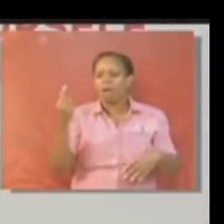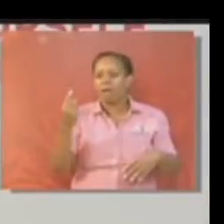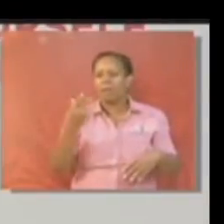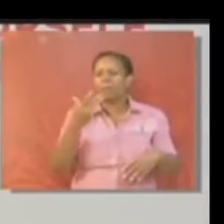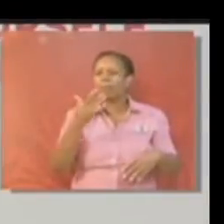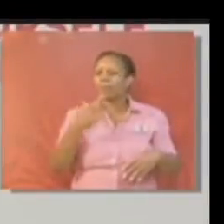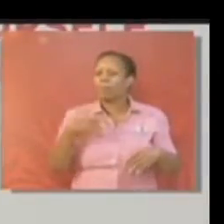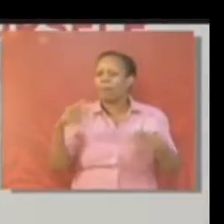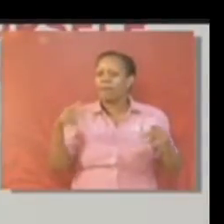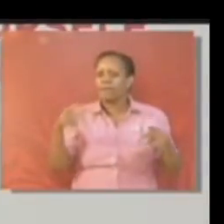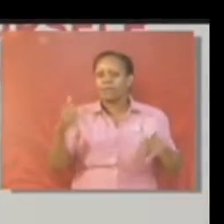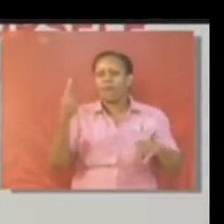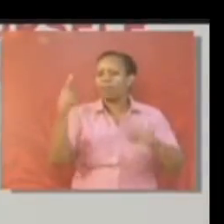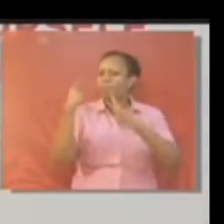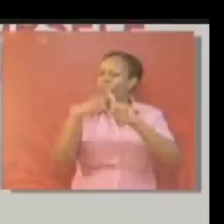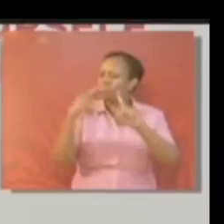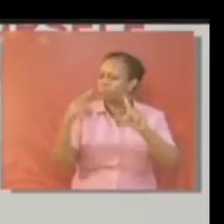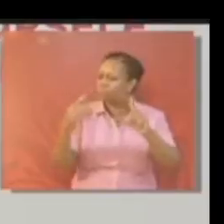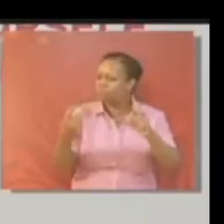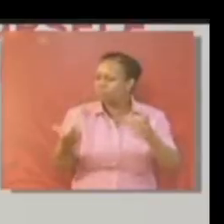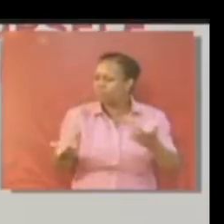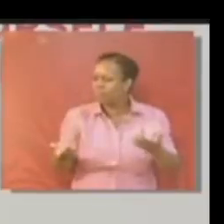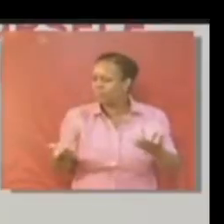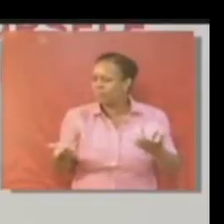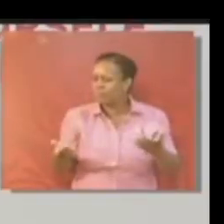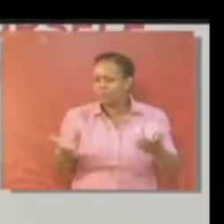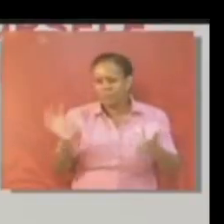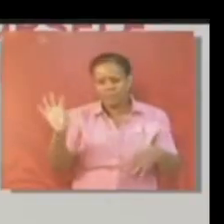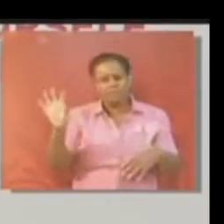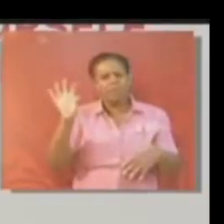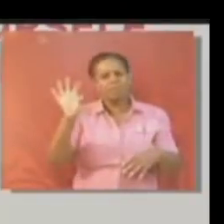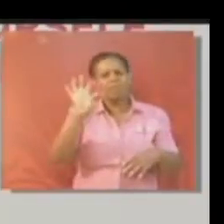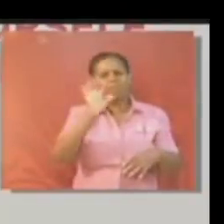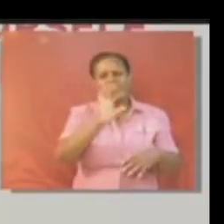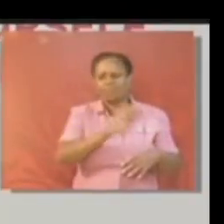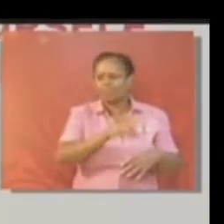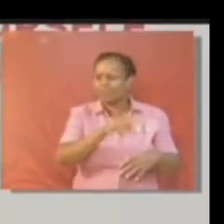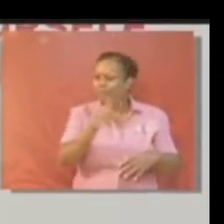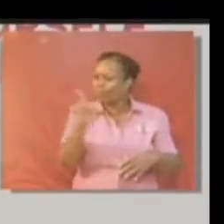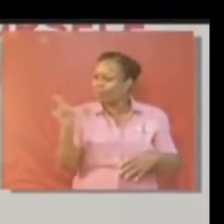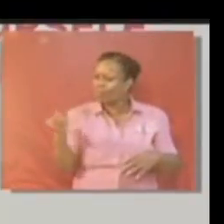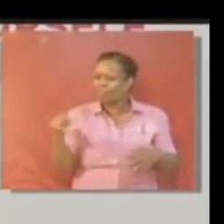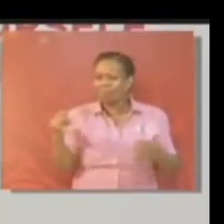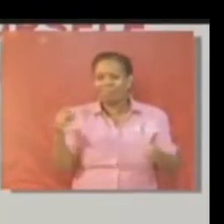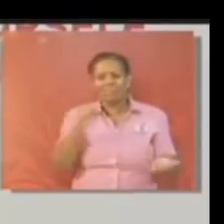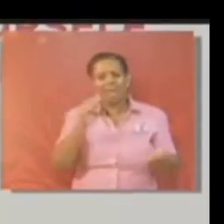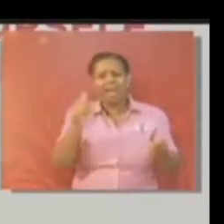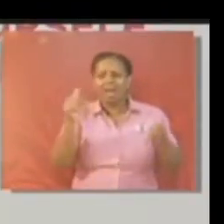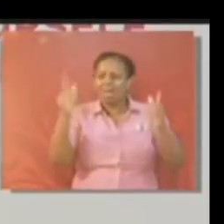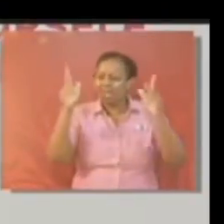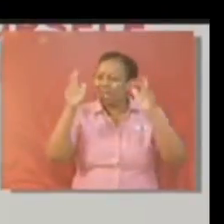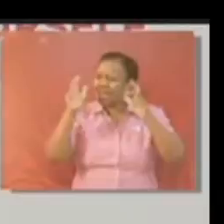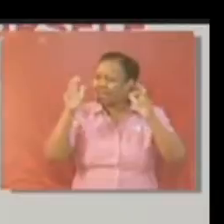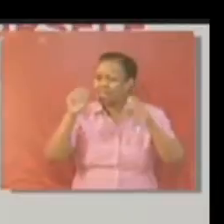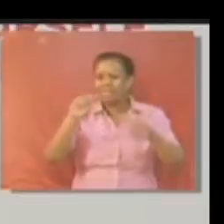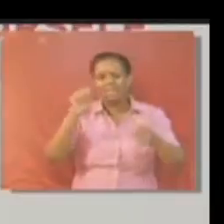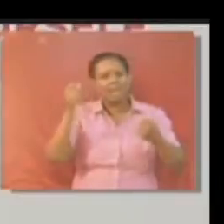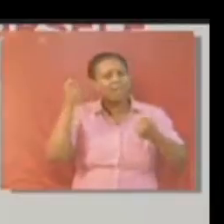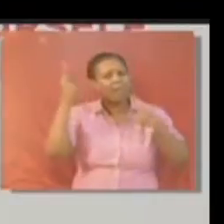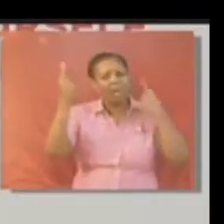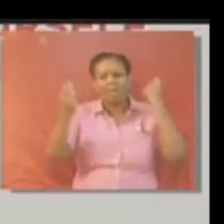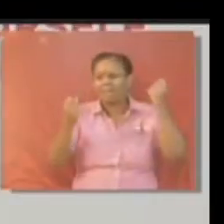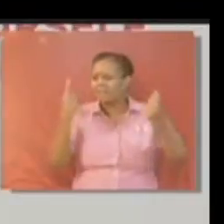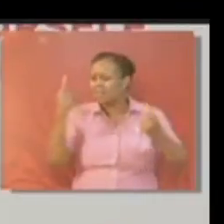pockets of people who have not gotten the message. So by and large, the numbers tell us the